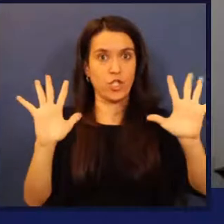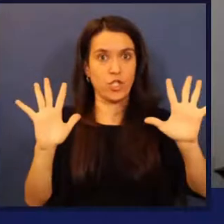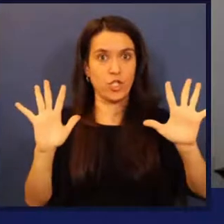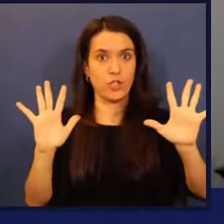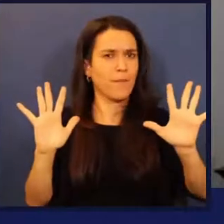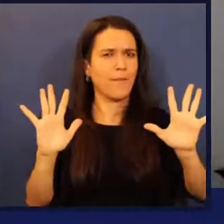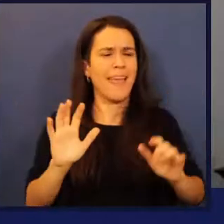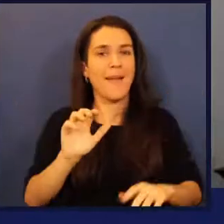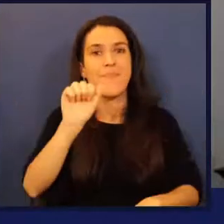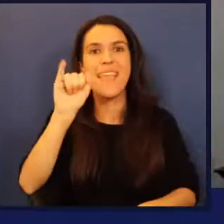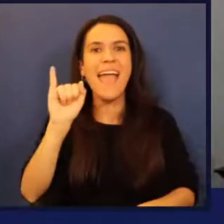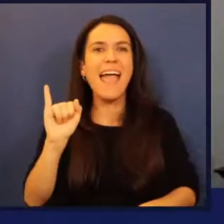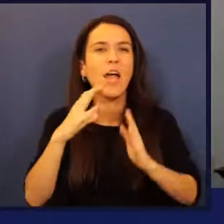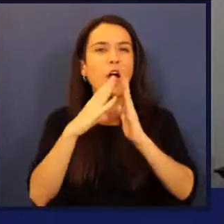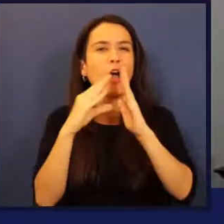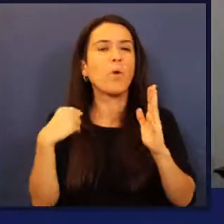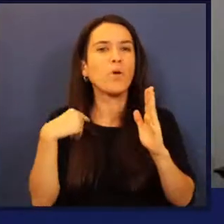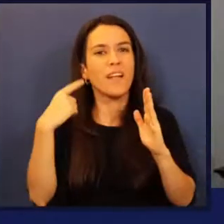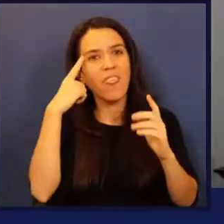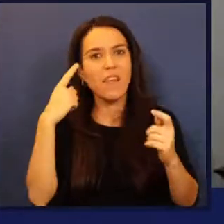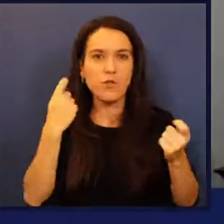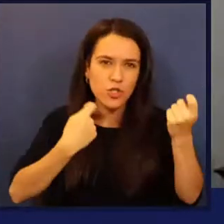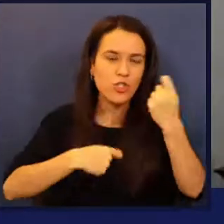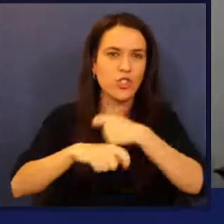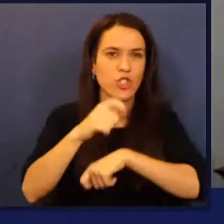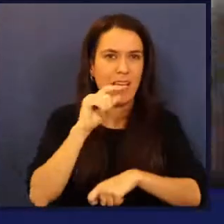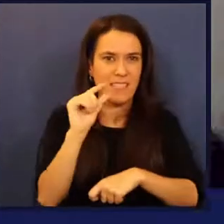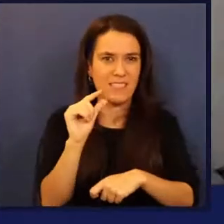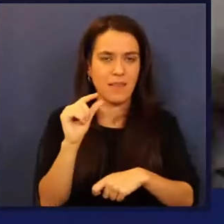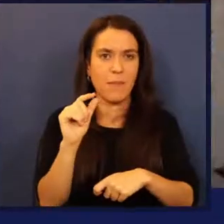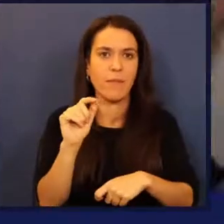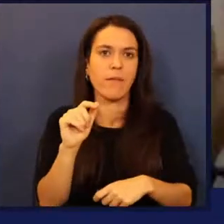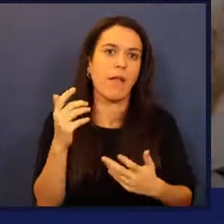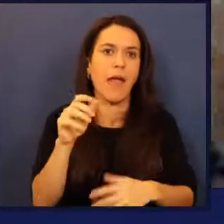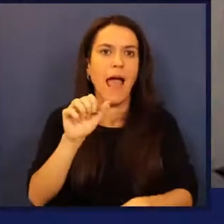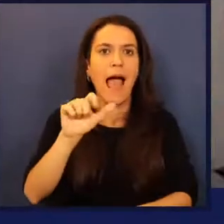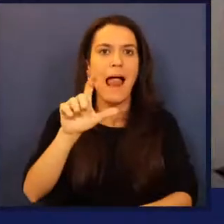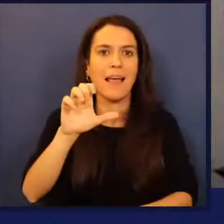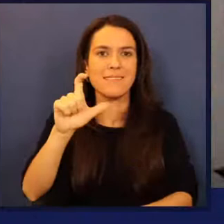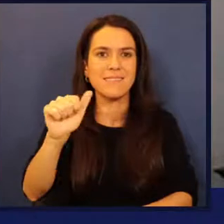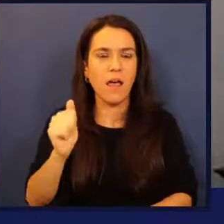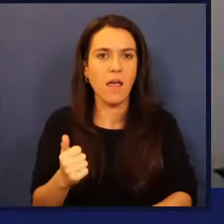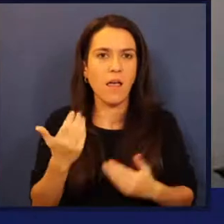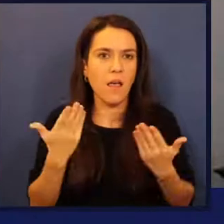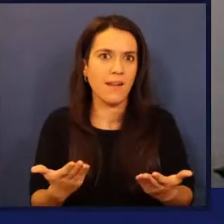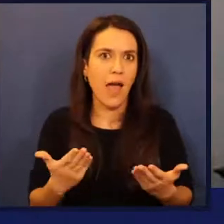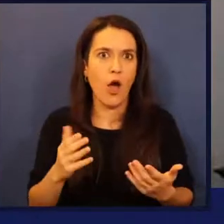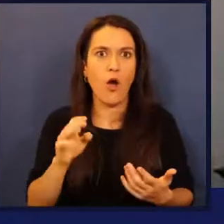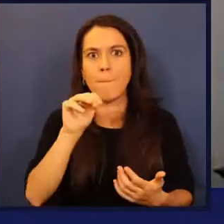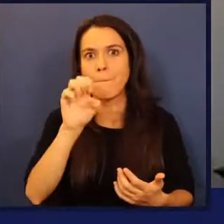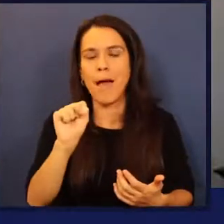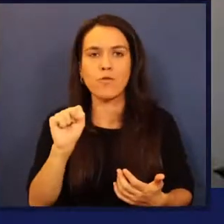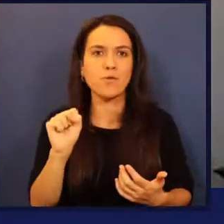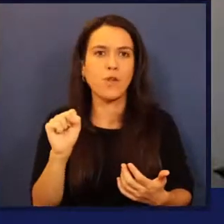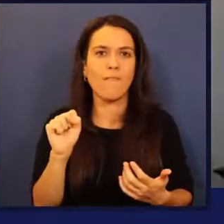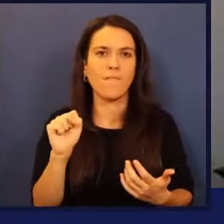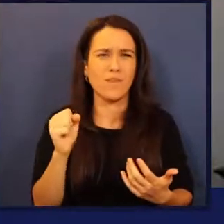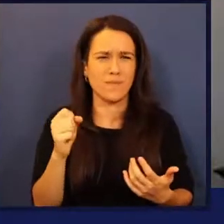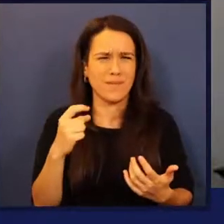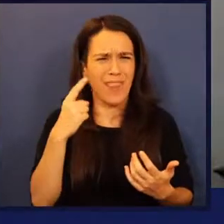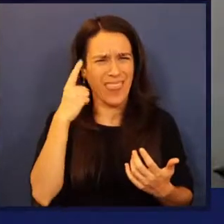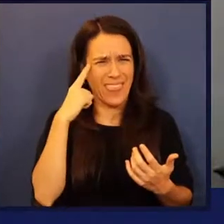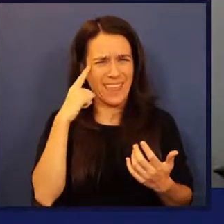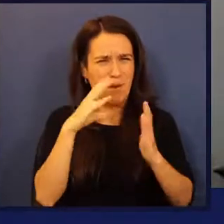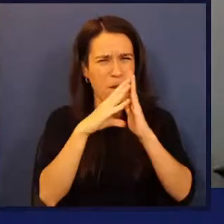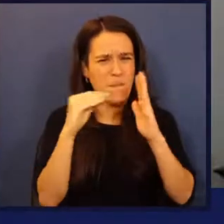model, we were changing, you know, Alexa, and even now at Microsoft and in cognitive services, like those models are being